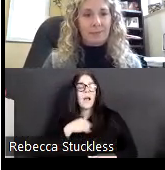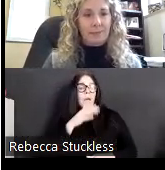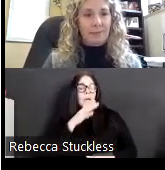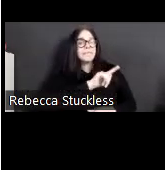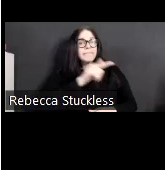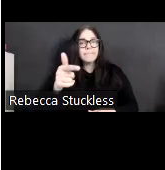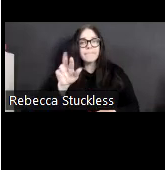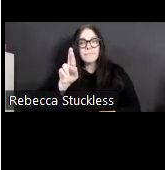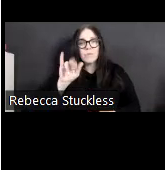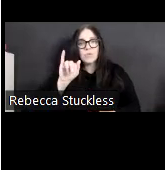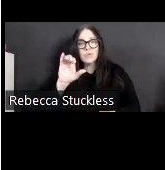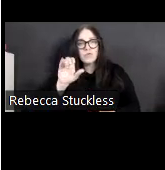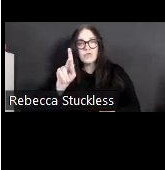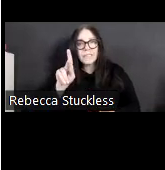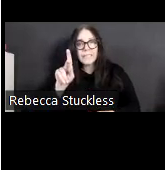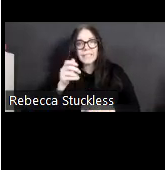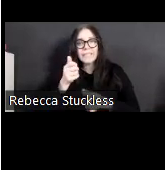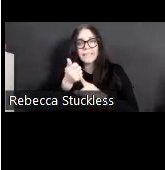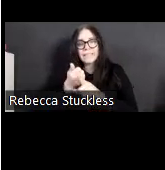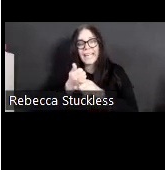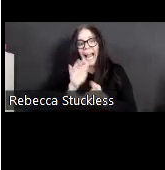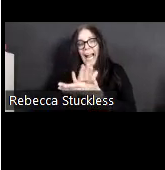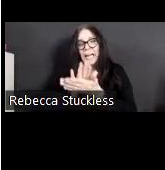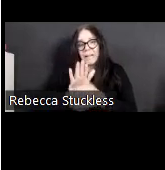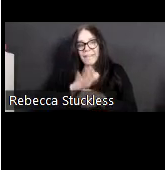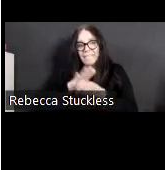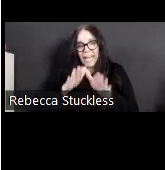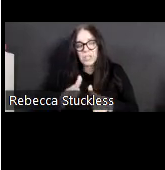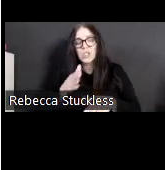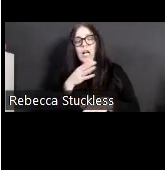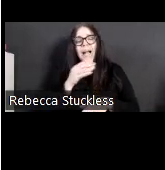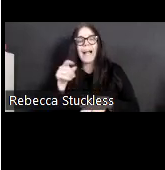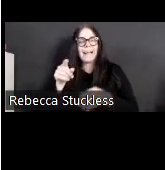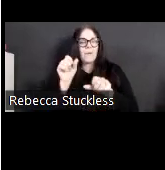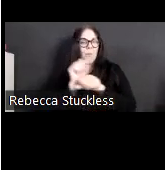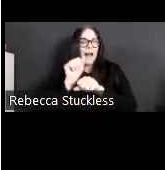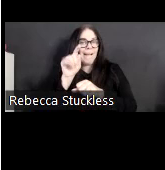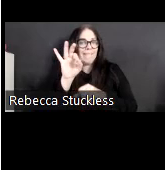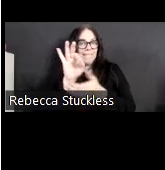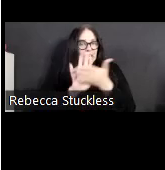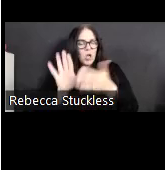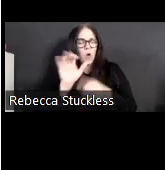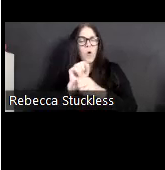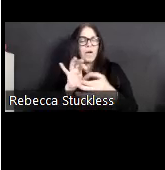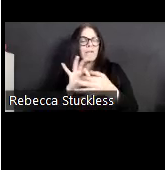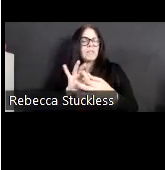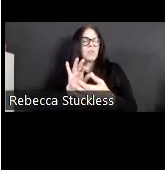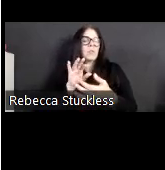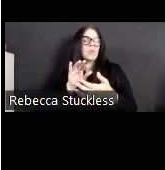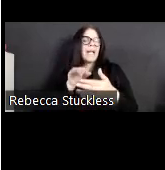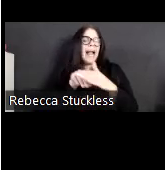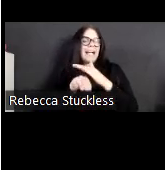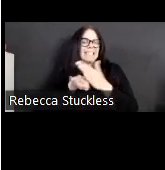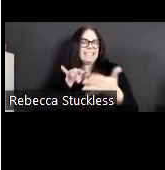an academic advisor and a consultant with Fanshawe College, working with the School of Access Studies. He is a coach and a